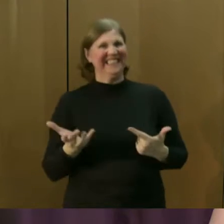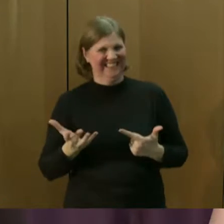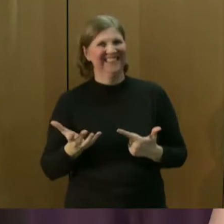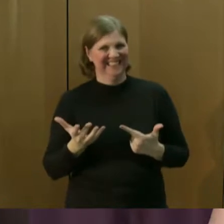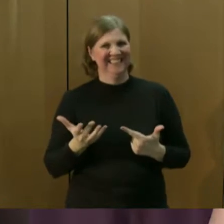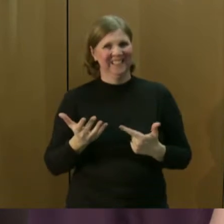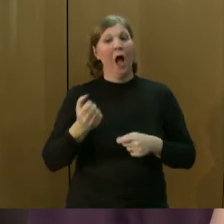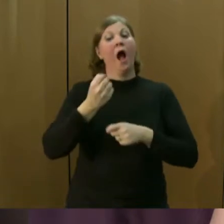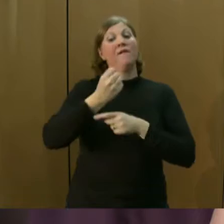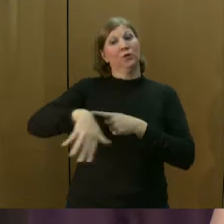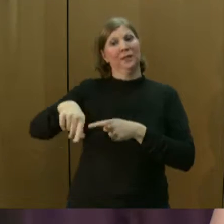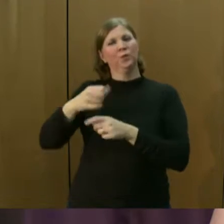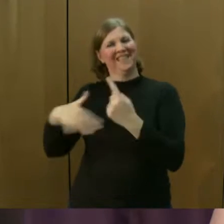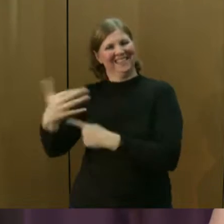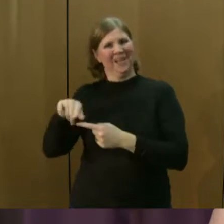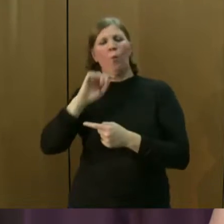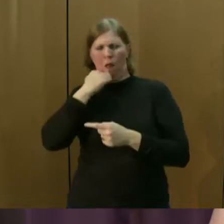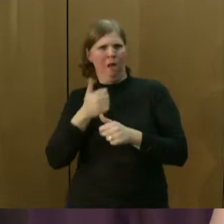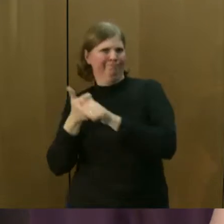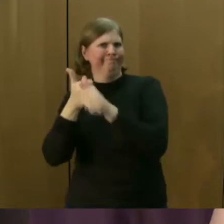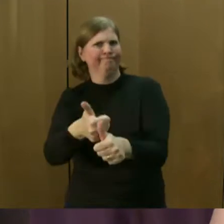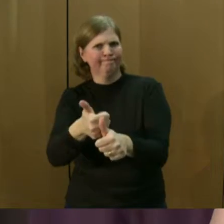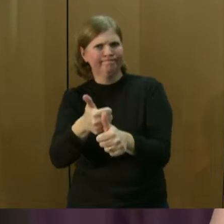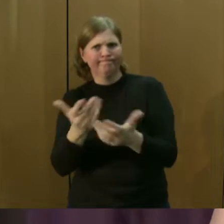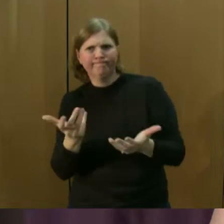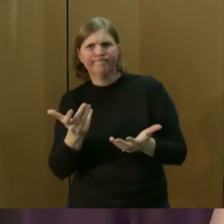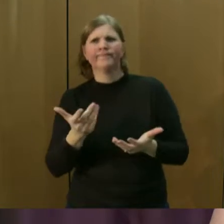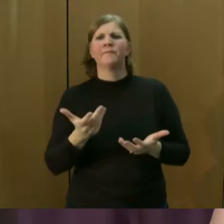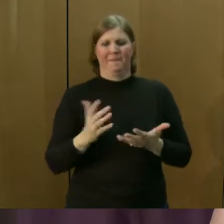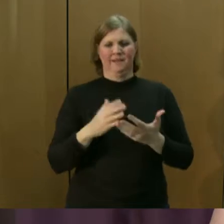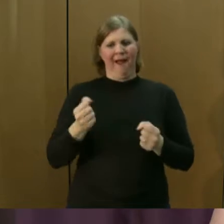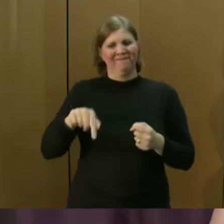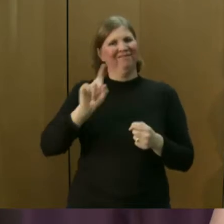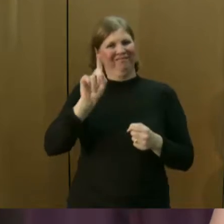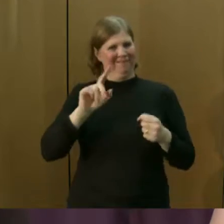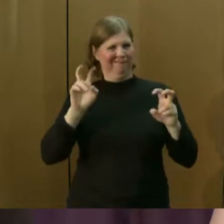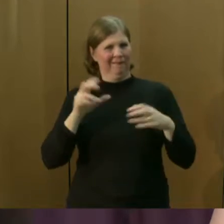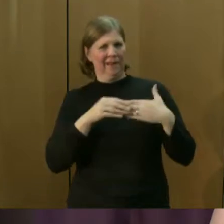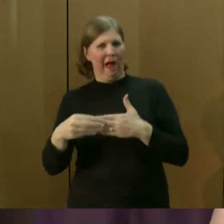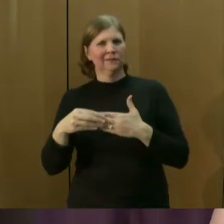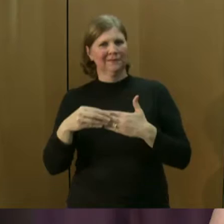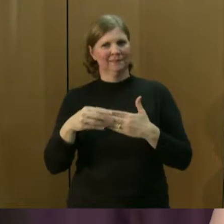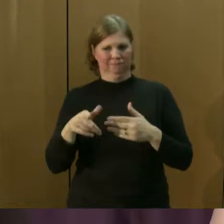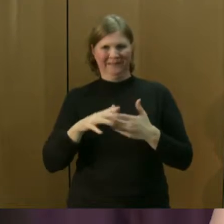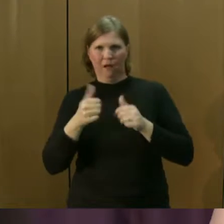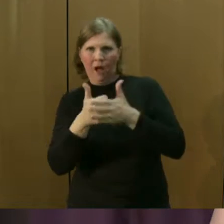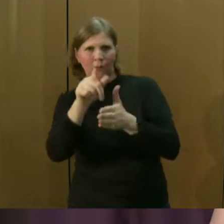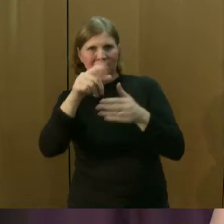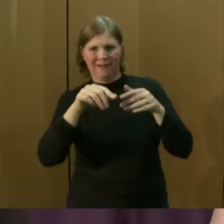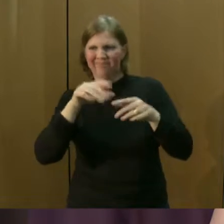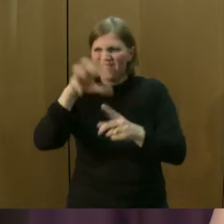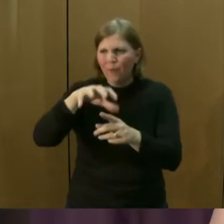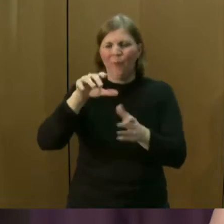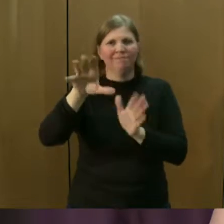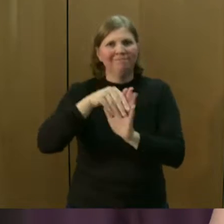decision. There is a downloadable guide called Guide to Choosing a Venue, which is a good place to start. There's a venue search mechanism on the